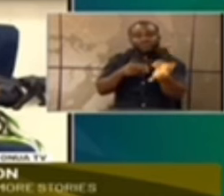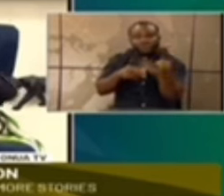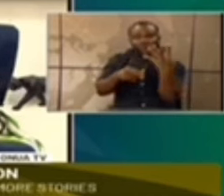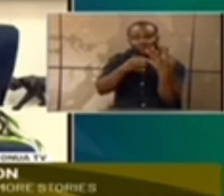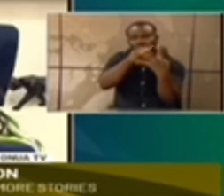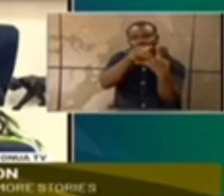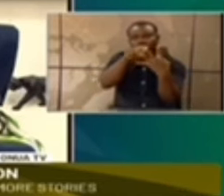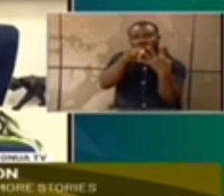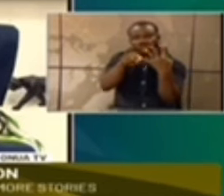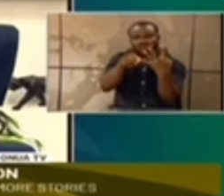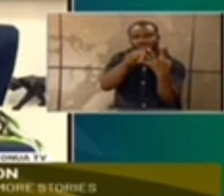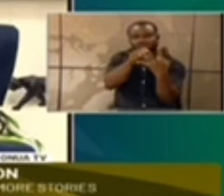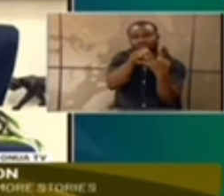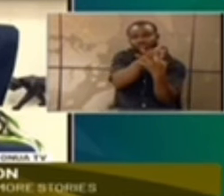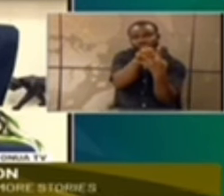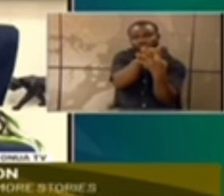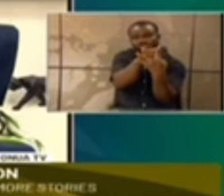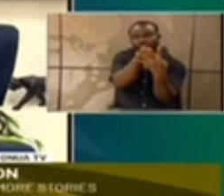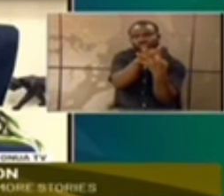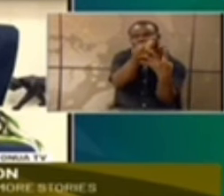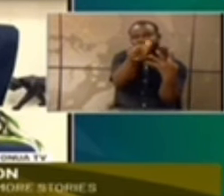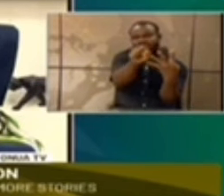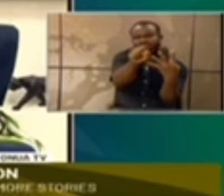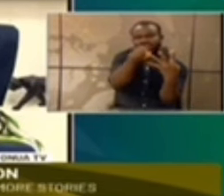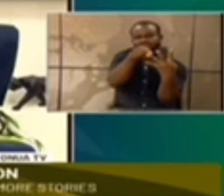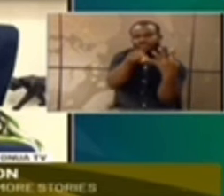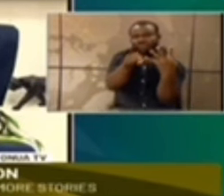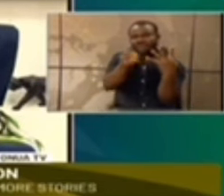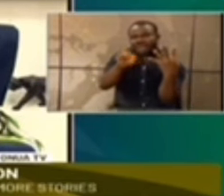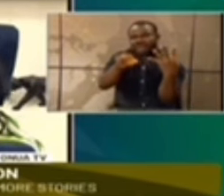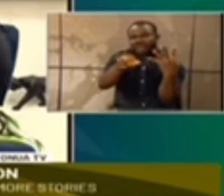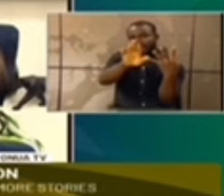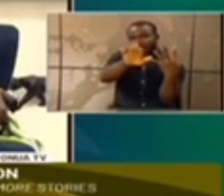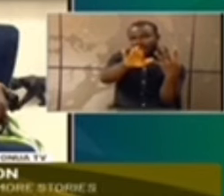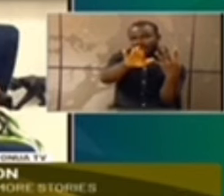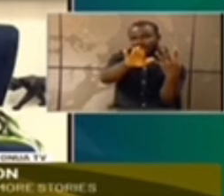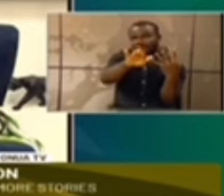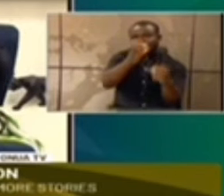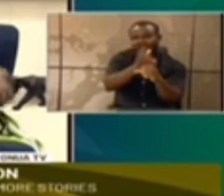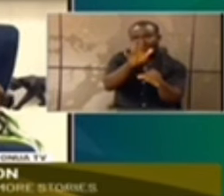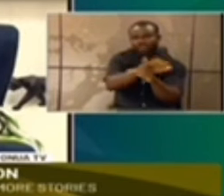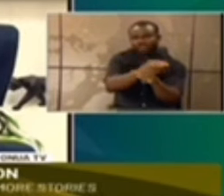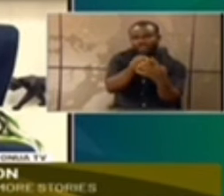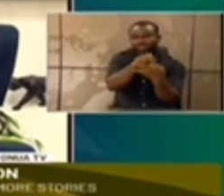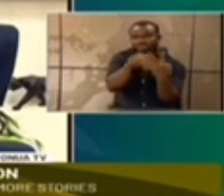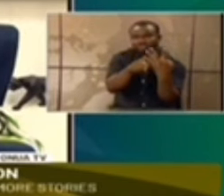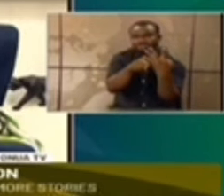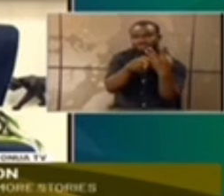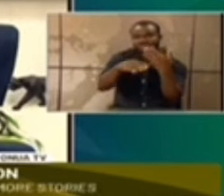aka me mbo regional wo munye careful mo amuni mo mo fa chairman echi e ba meeting together